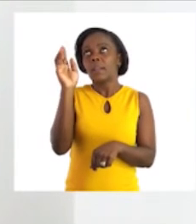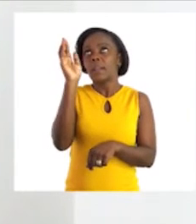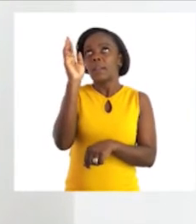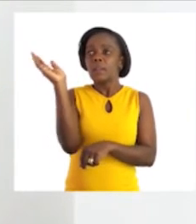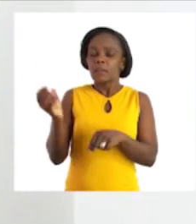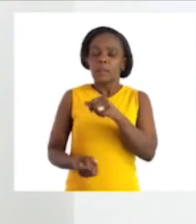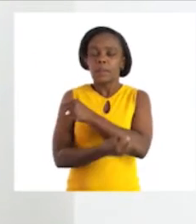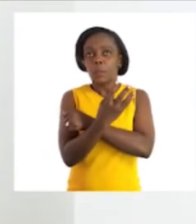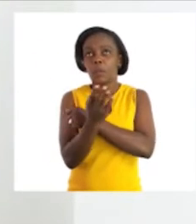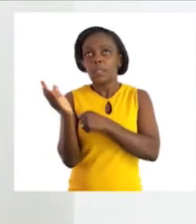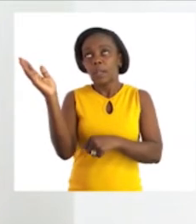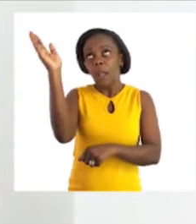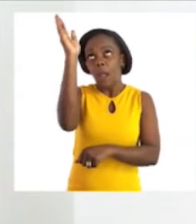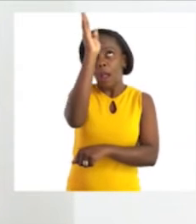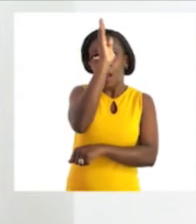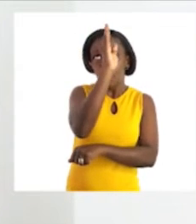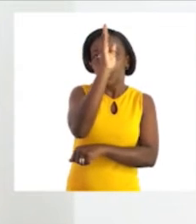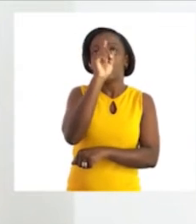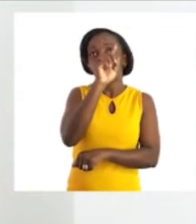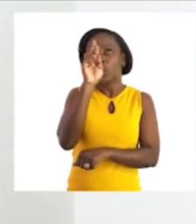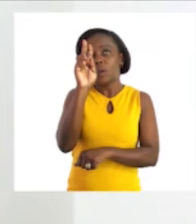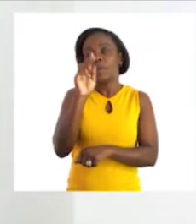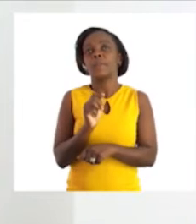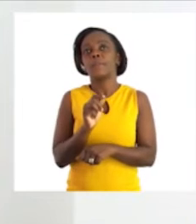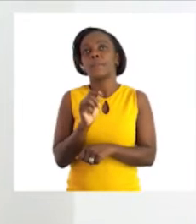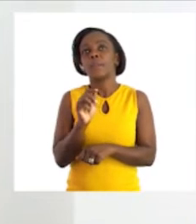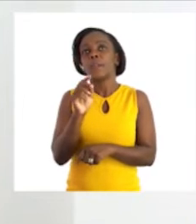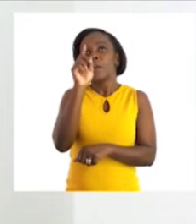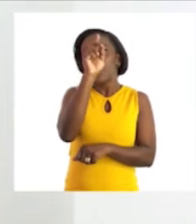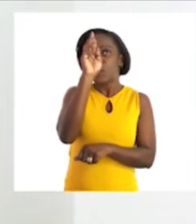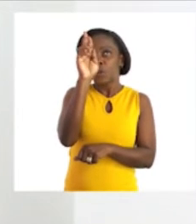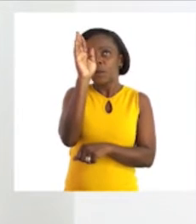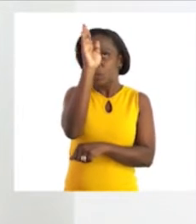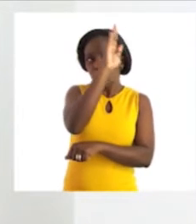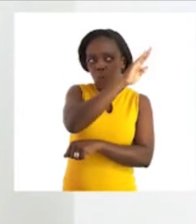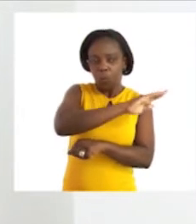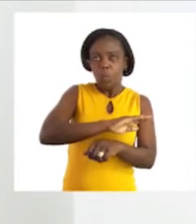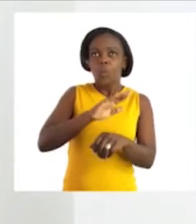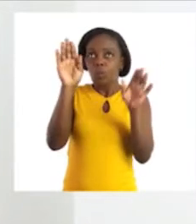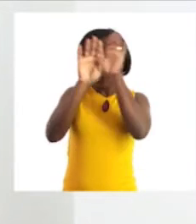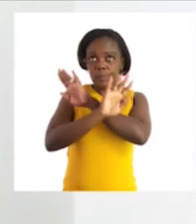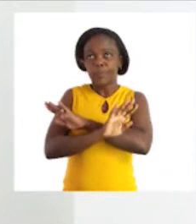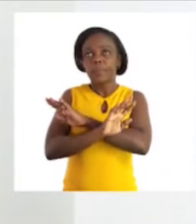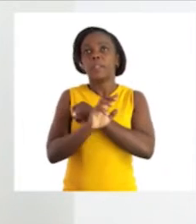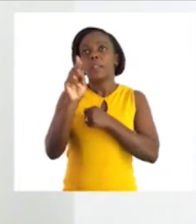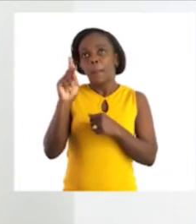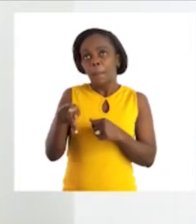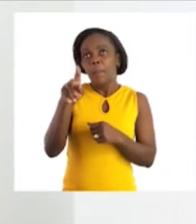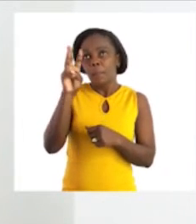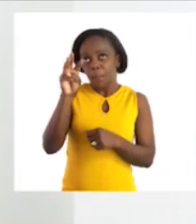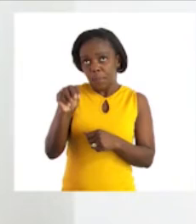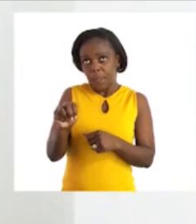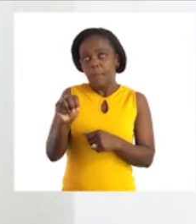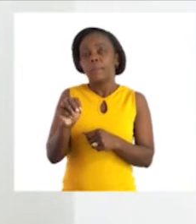from 12 to sunset, and when we are sleeping we say it's PM. PM is in the